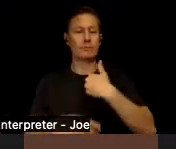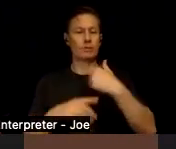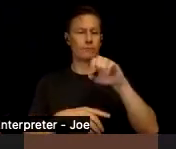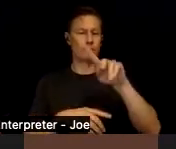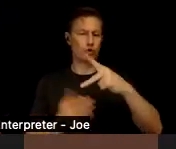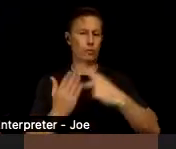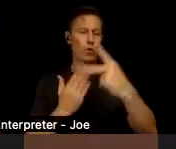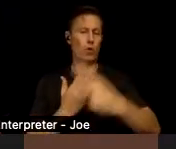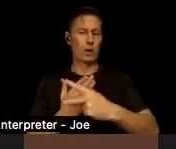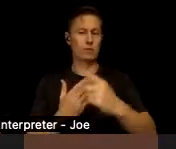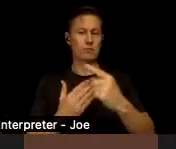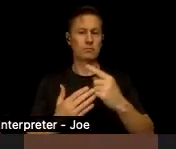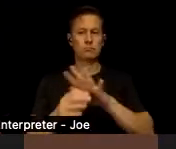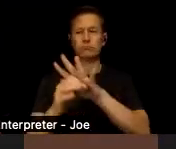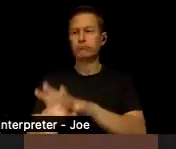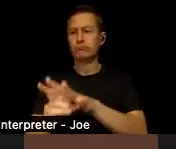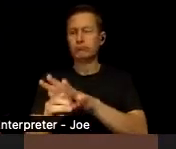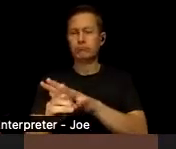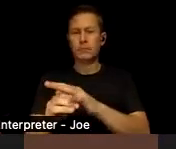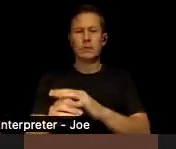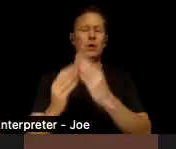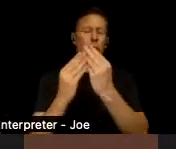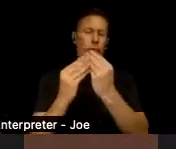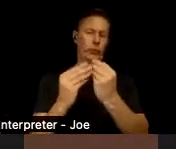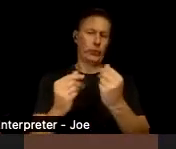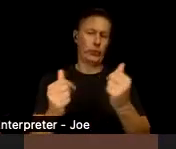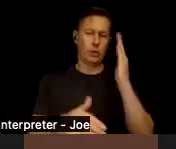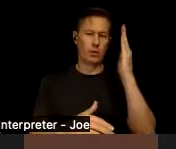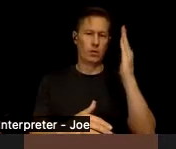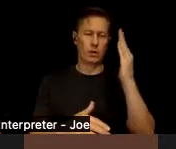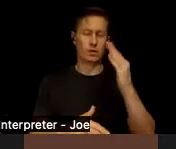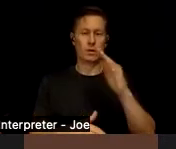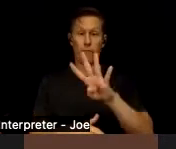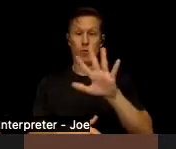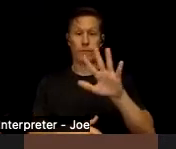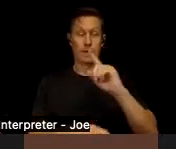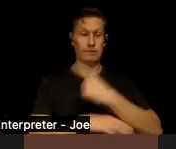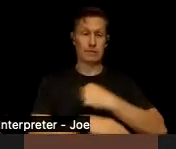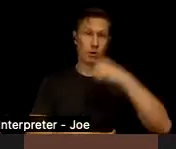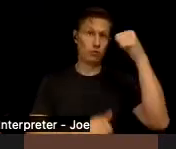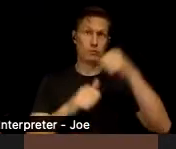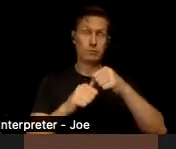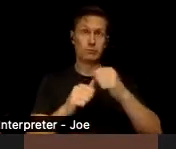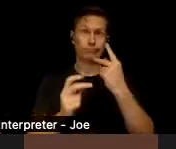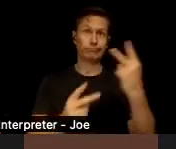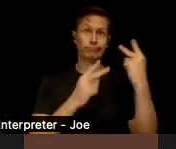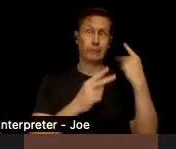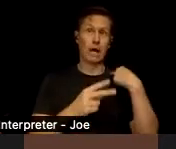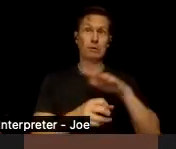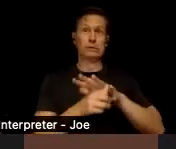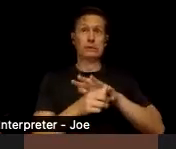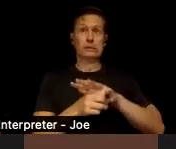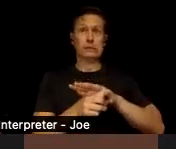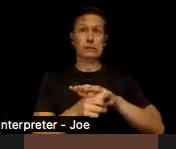that, their nerves are rattled. I know I was rattled out there for the 4 or 5 days that we were there every time an aftershock struck. So